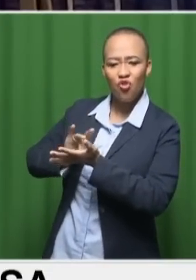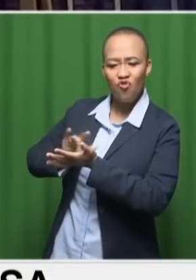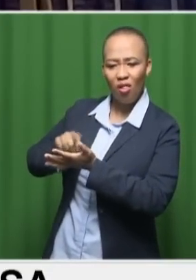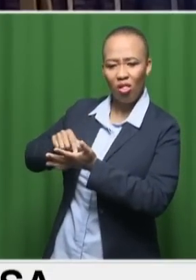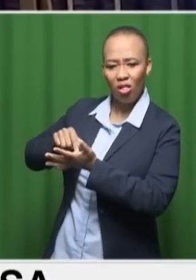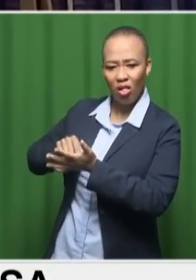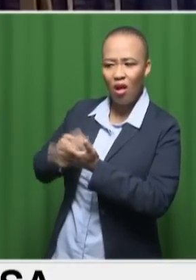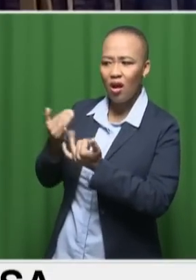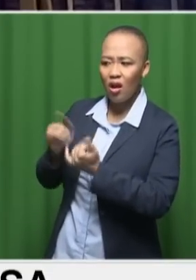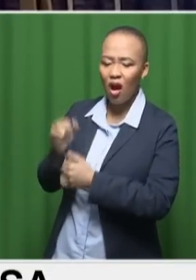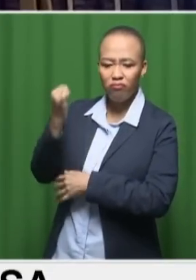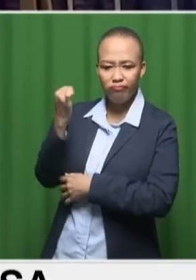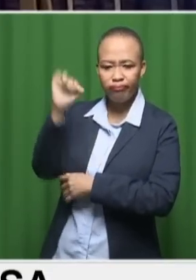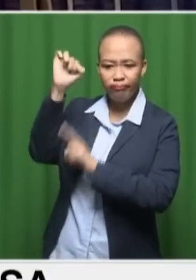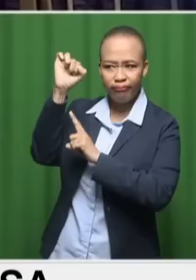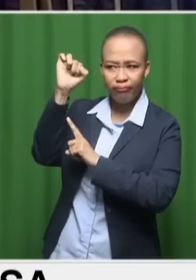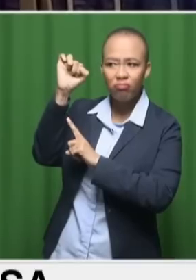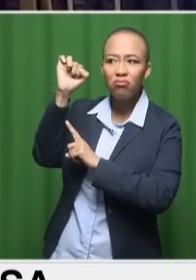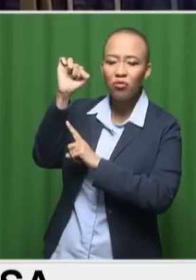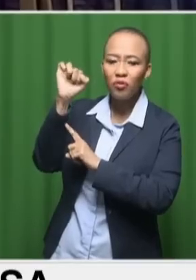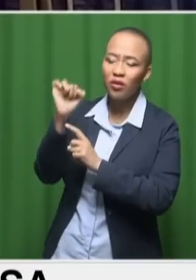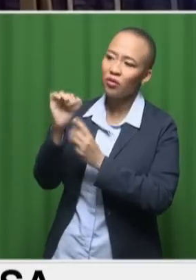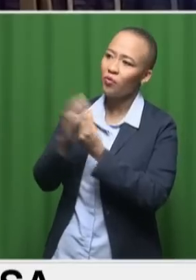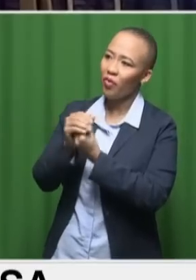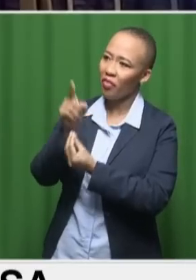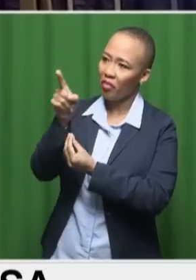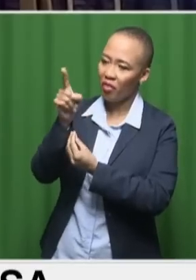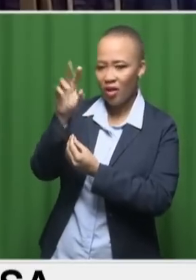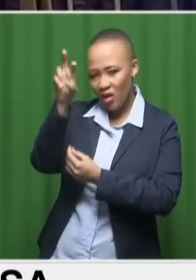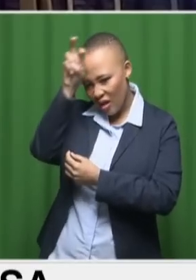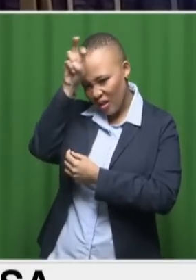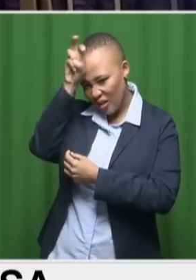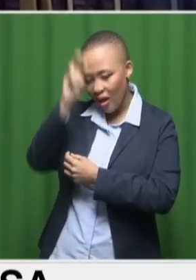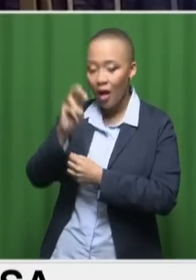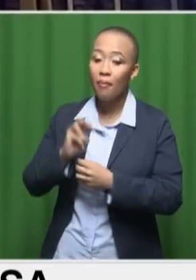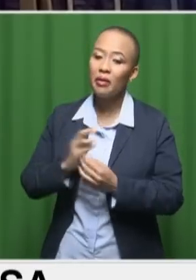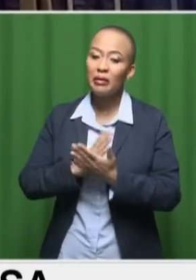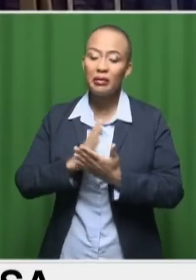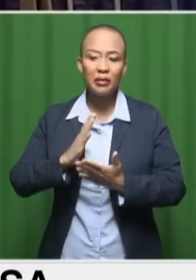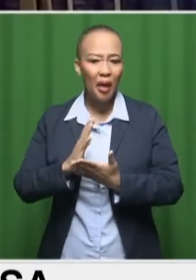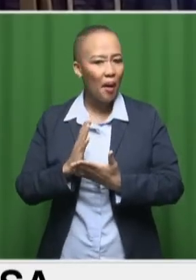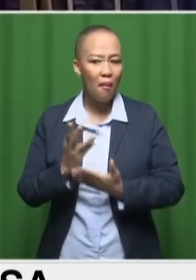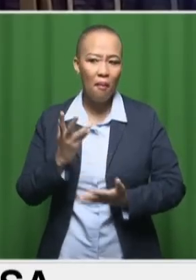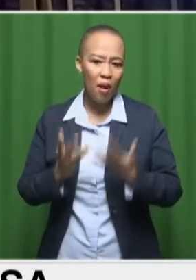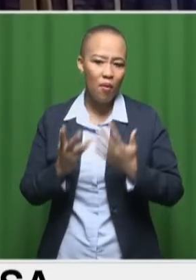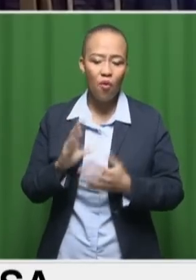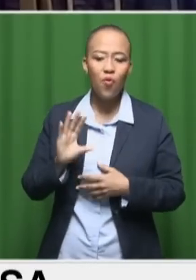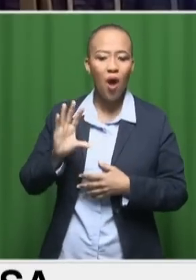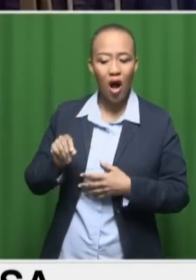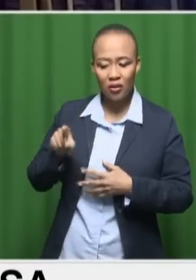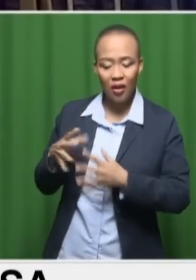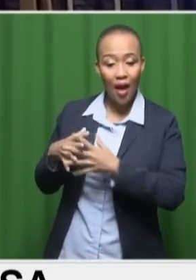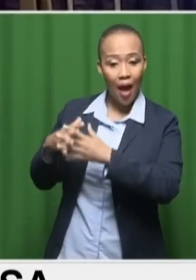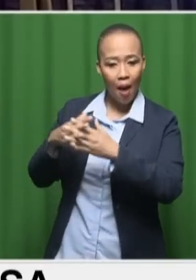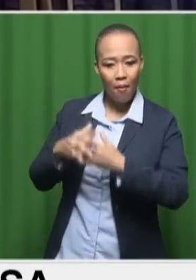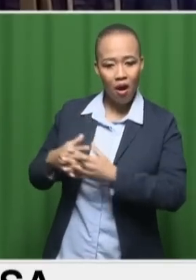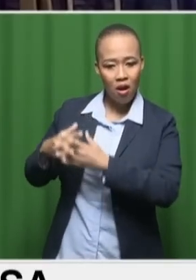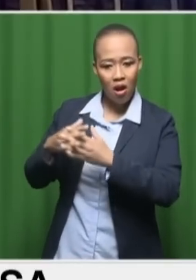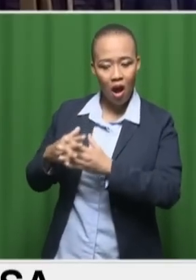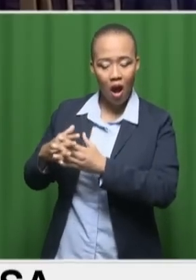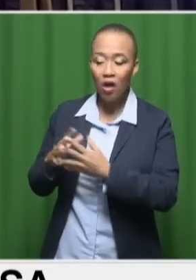continent, where the two countries have a lot of similar positions too. So, Gustavo, South Africa has maintained a